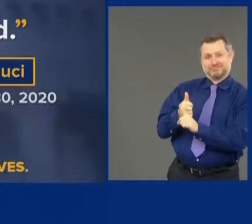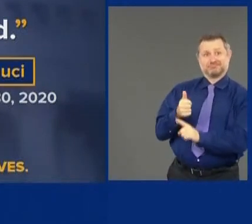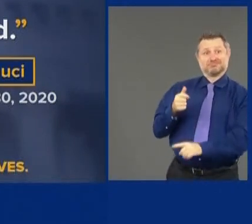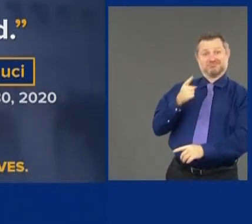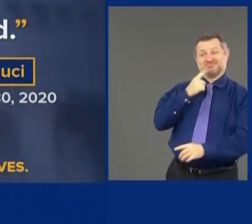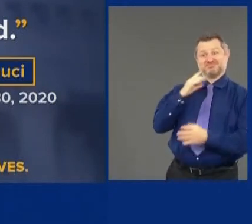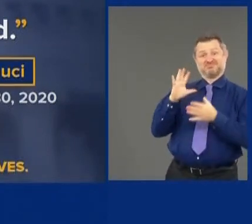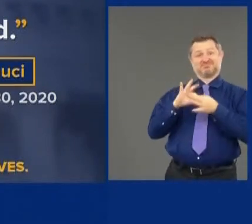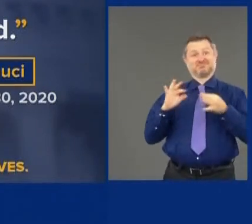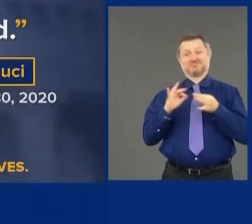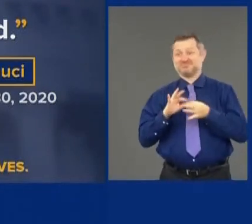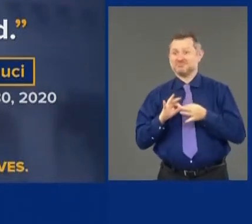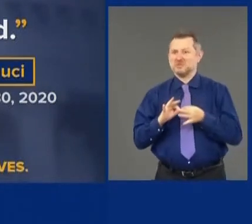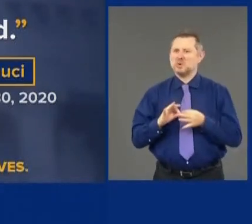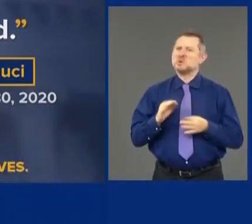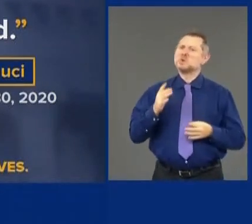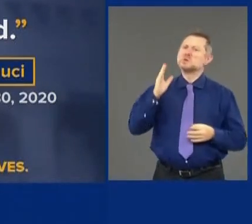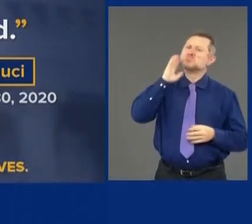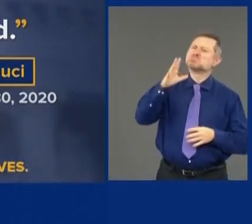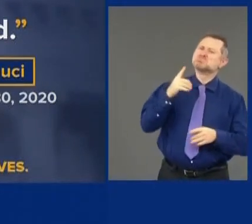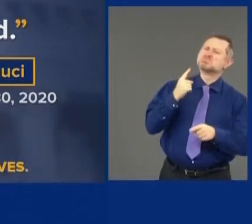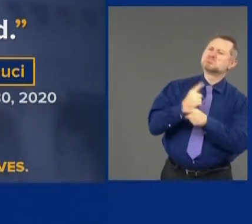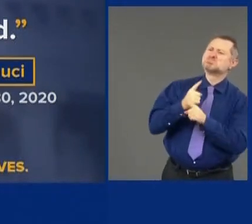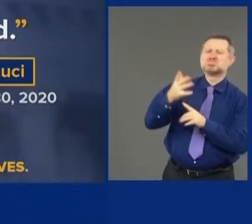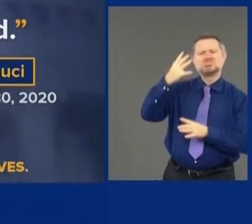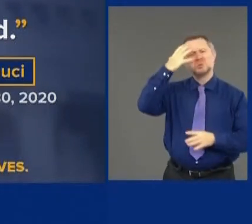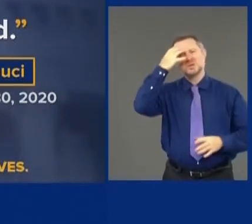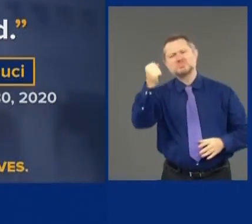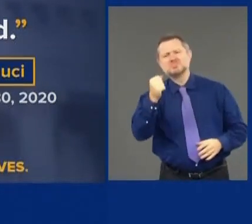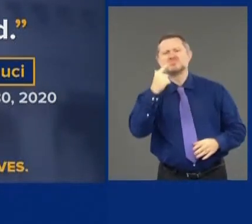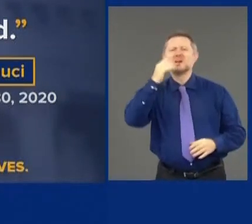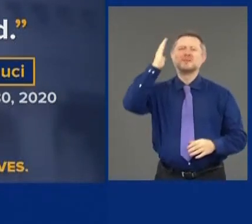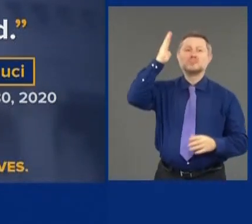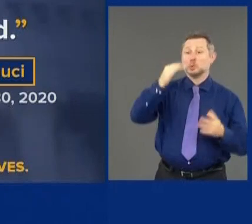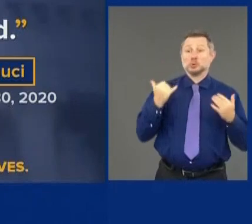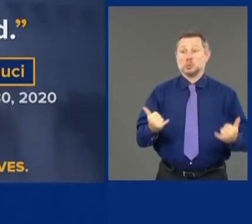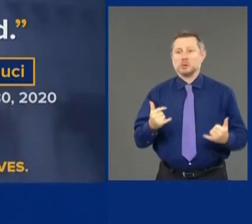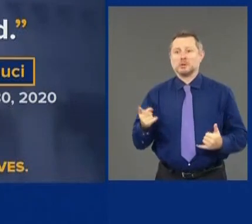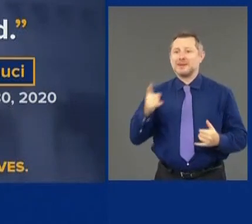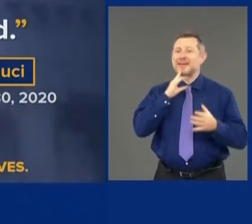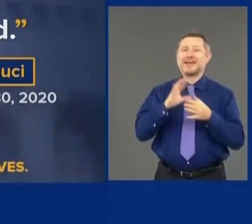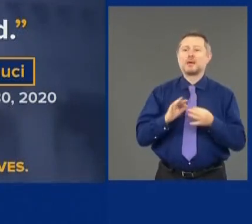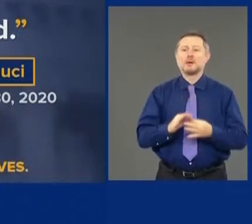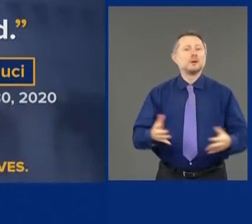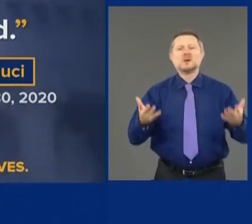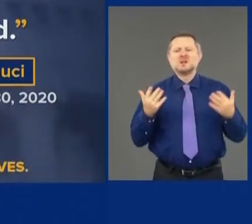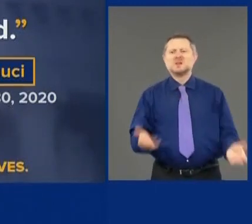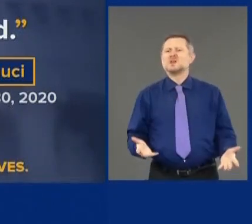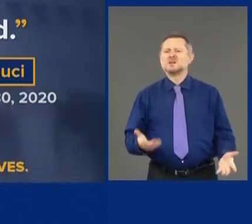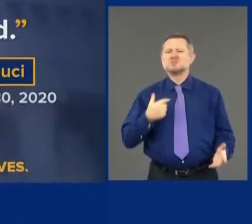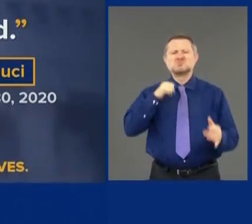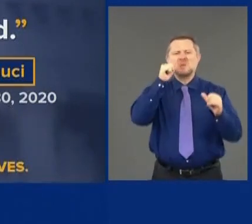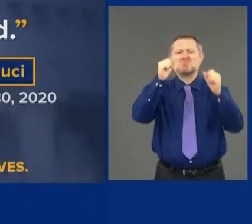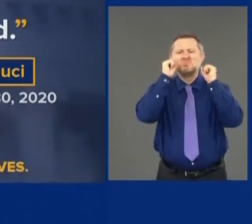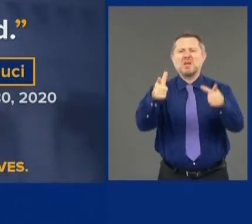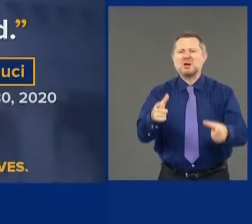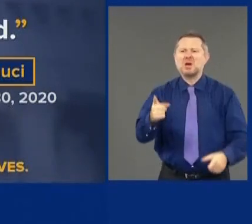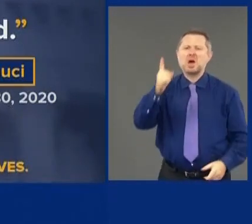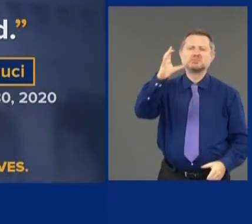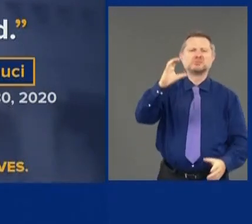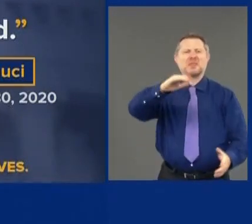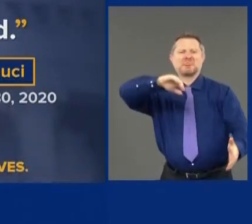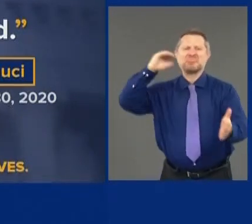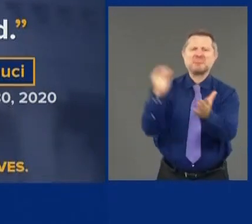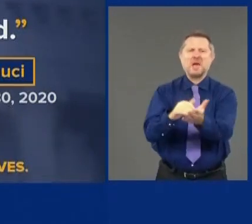tends to be a voice of reason, now says he wouldn't be surprised if he sees 100,000 cases a day. All they're